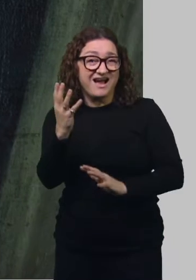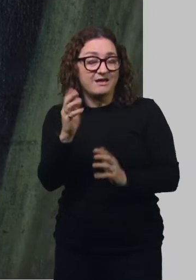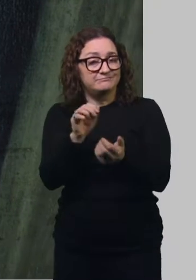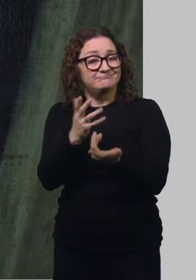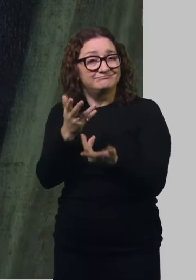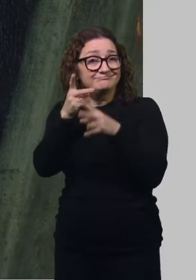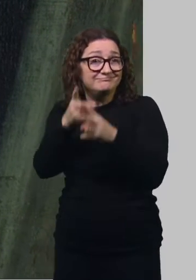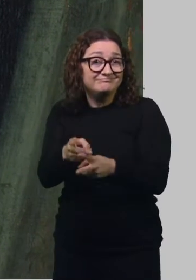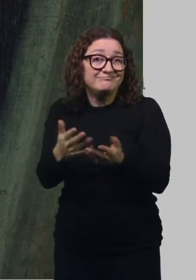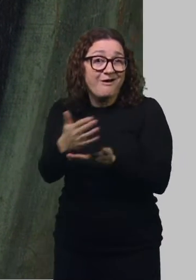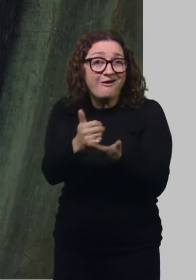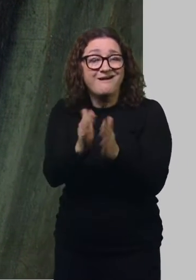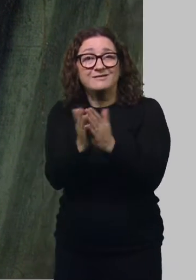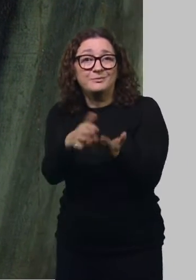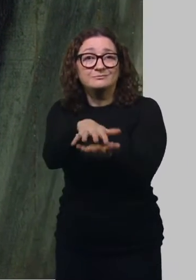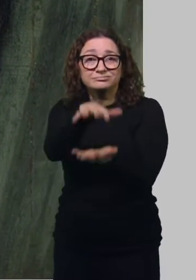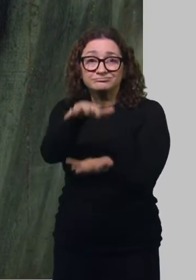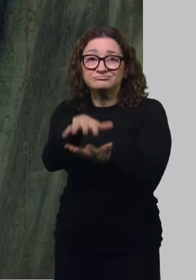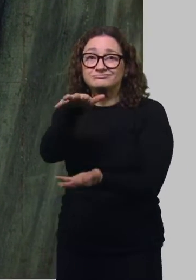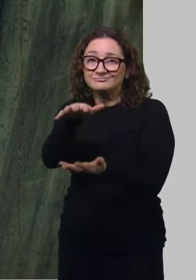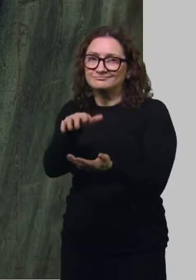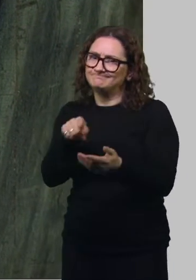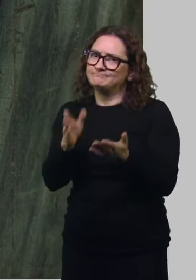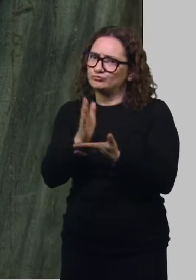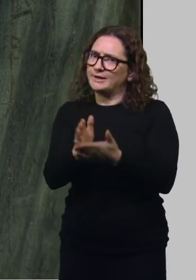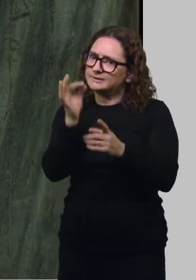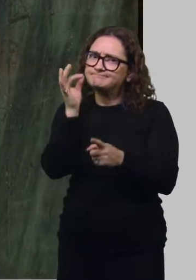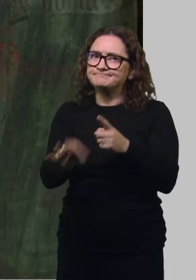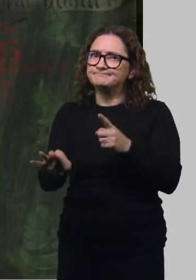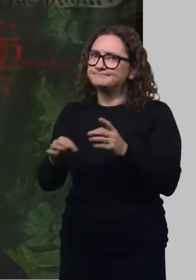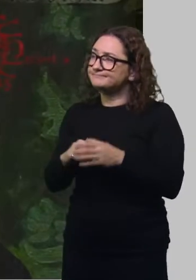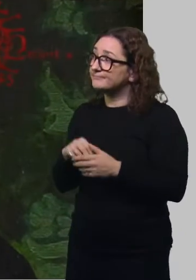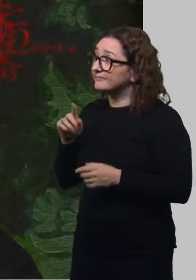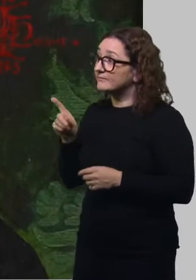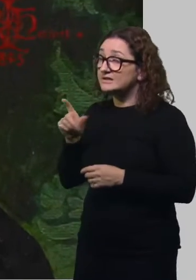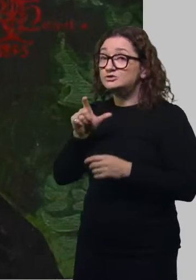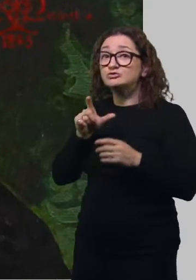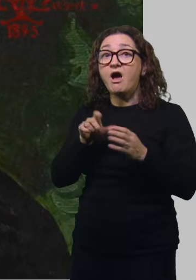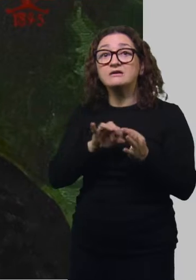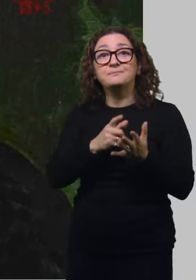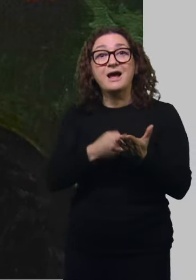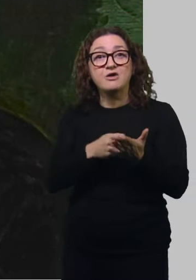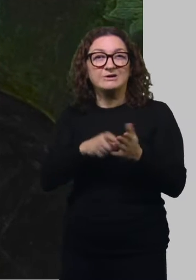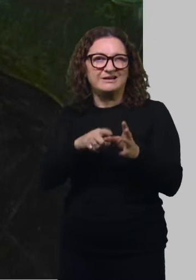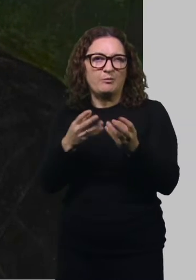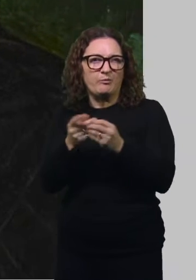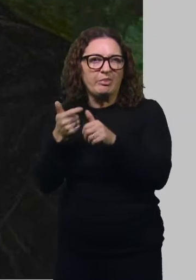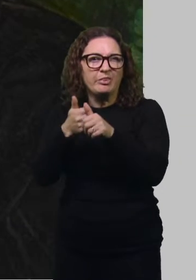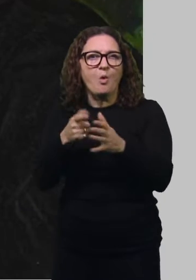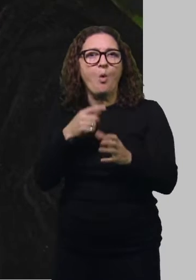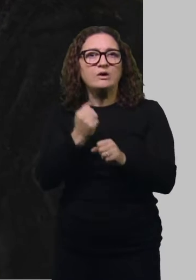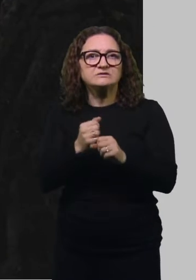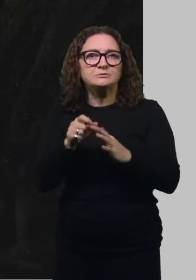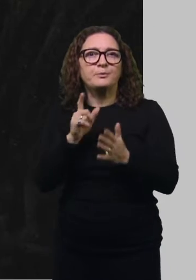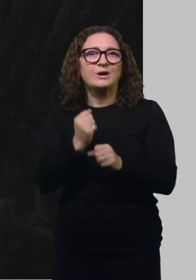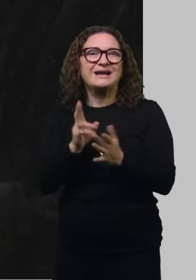one of the specifications set out by the House of Lords. Charles Barry, with assistance from Augustus Pugin, won the competition. They designed